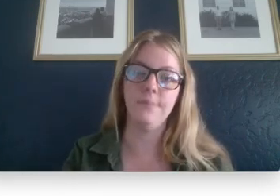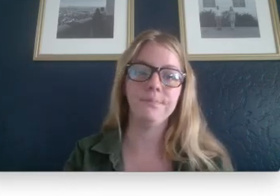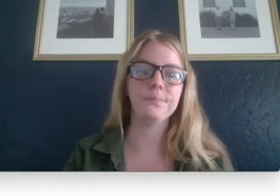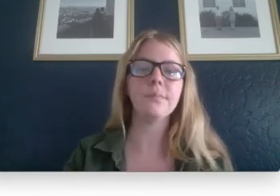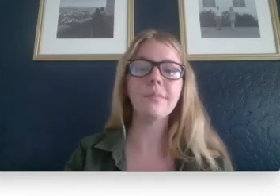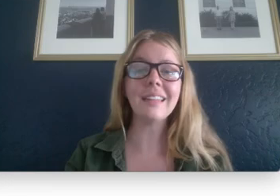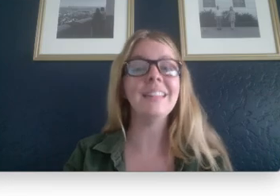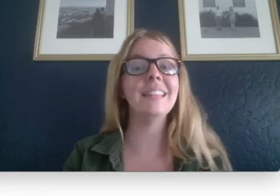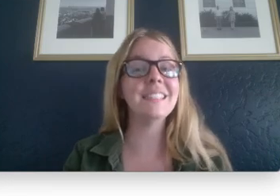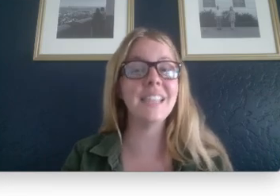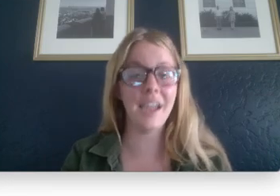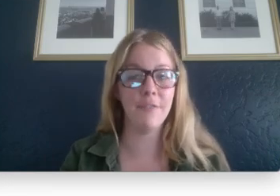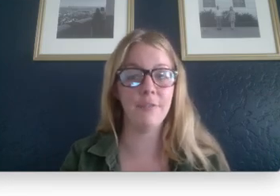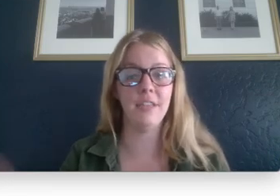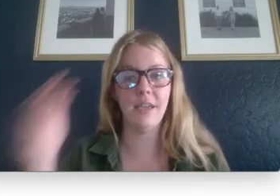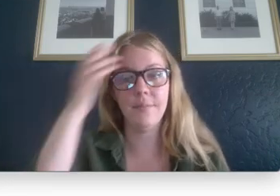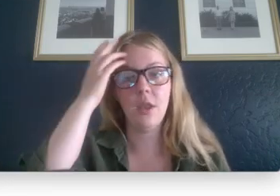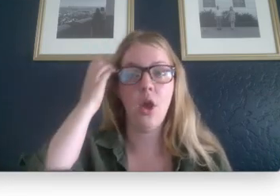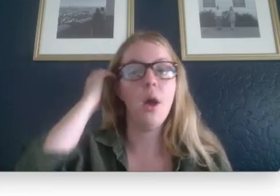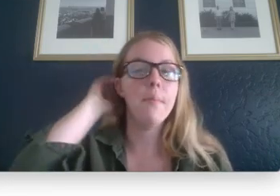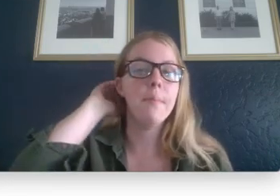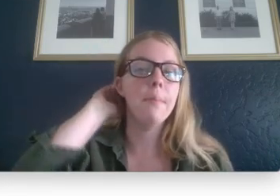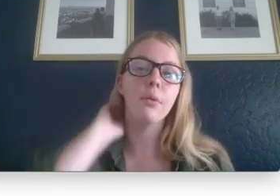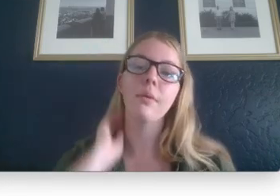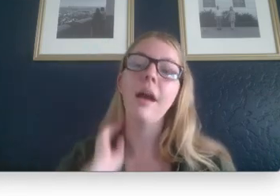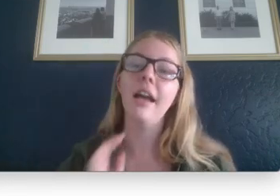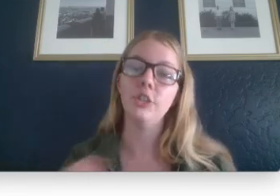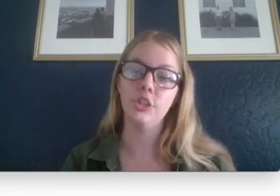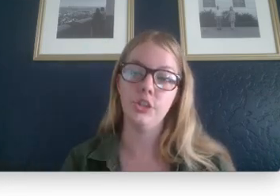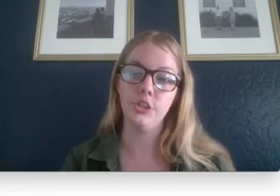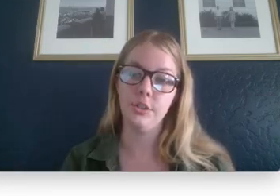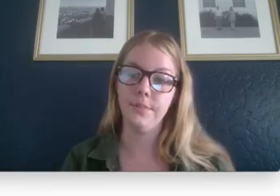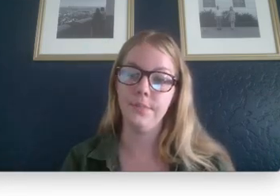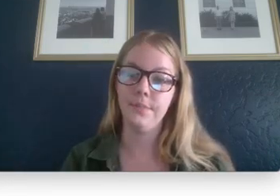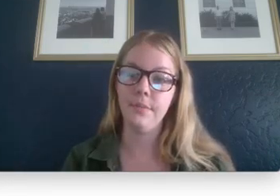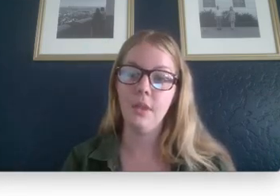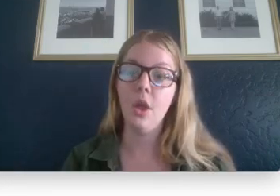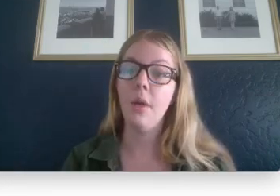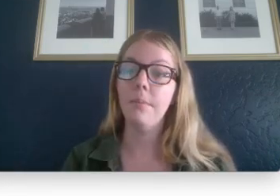word. Listen carefully. Brush.